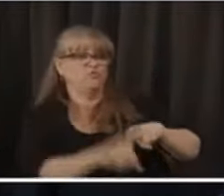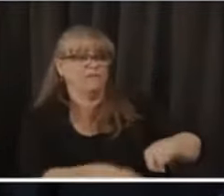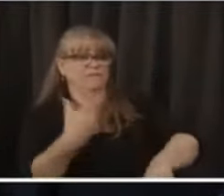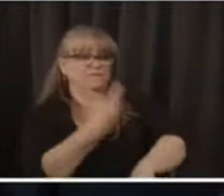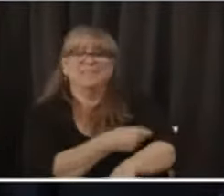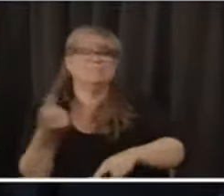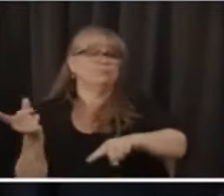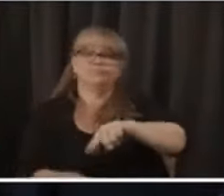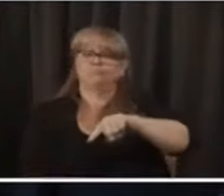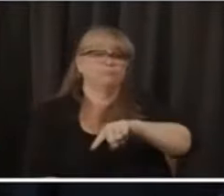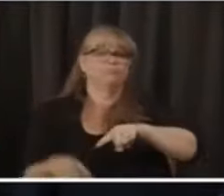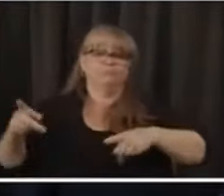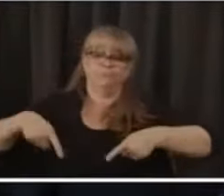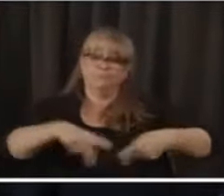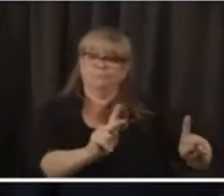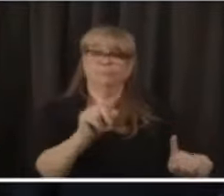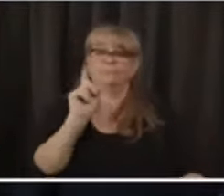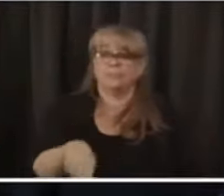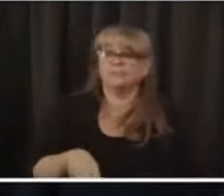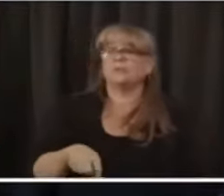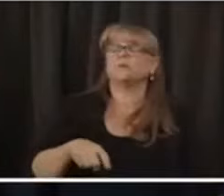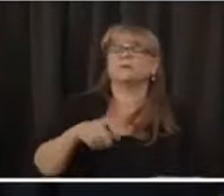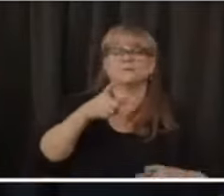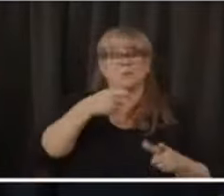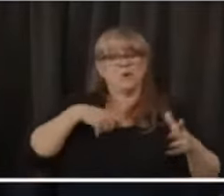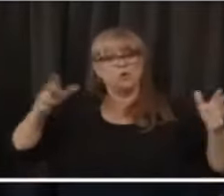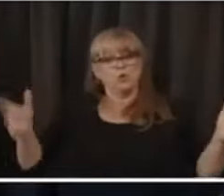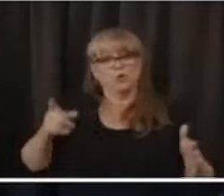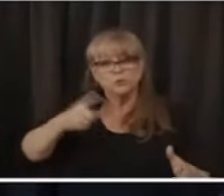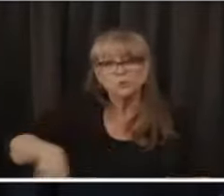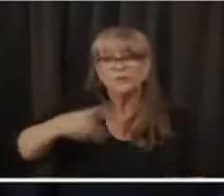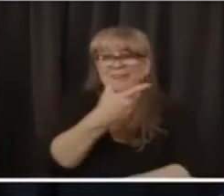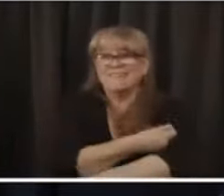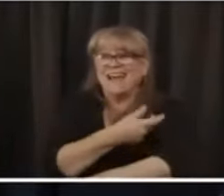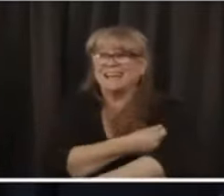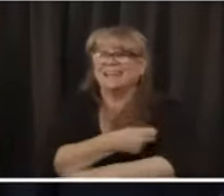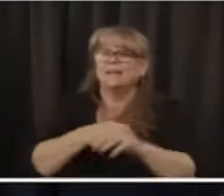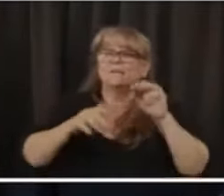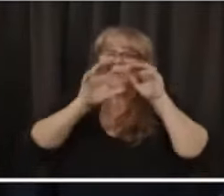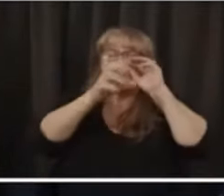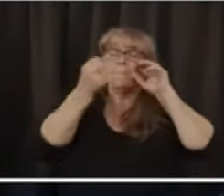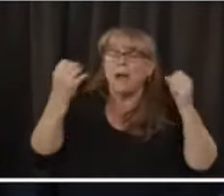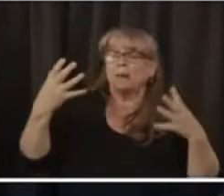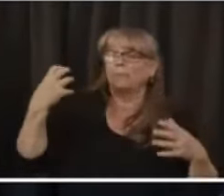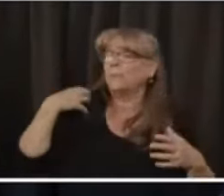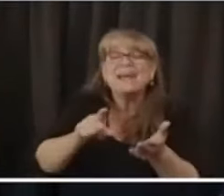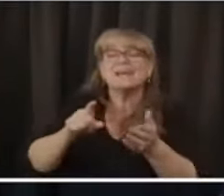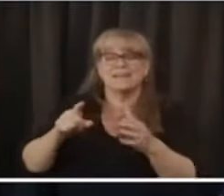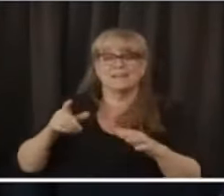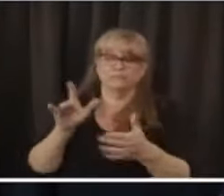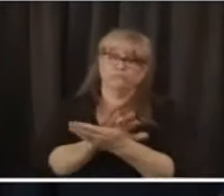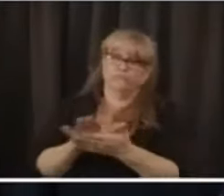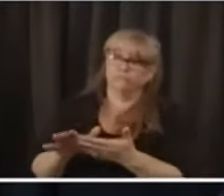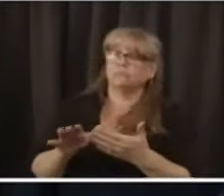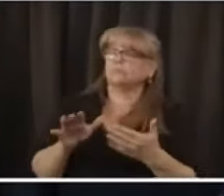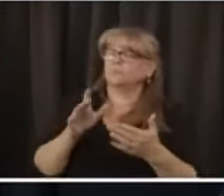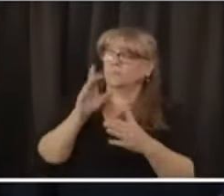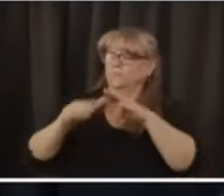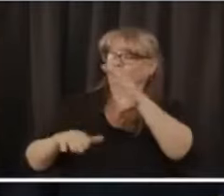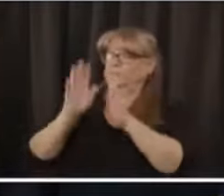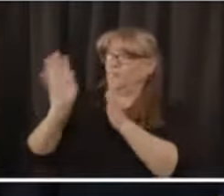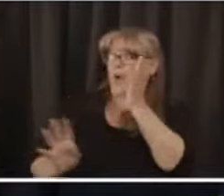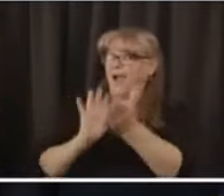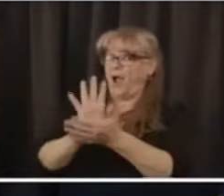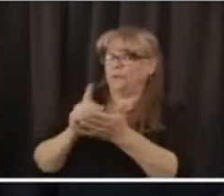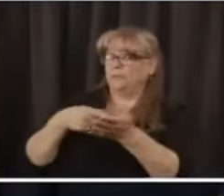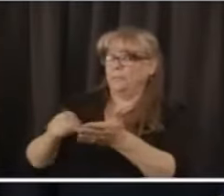possible. Many employers, as a best practice, give people the day off to get it. We've done a number of clinics at large off or sick leave to get